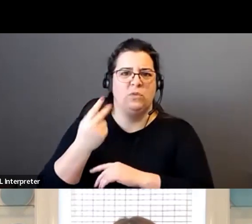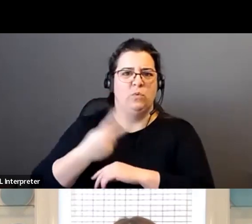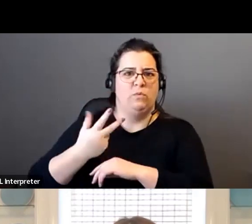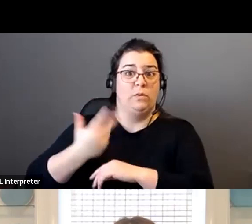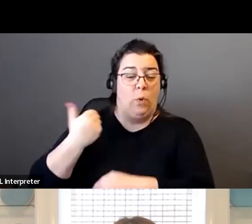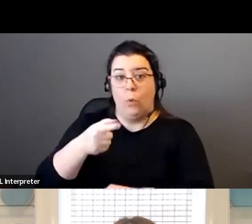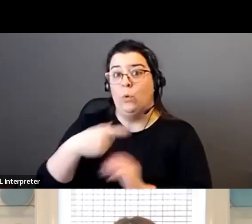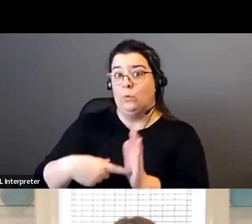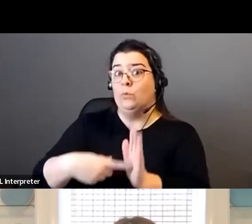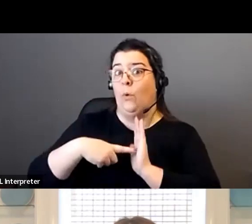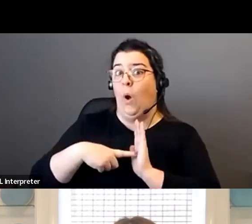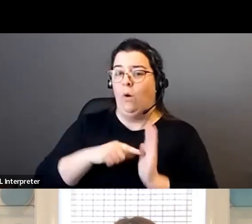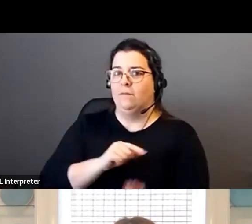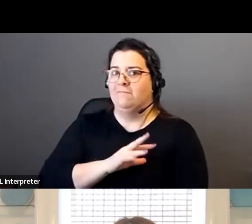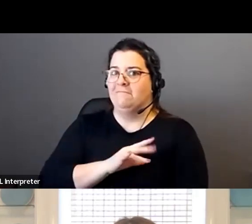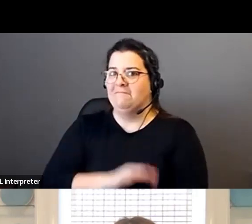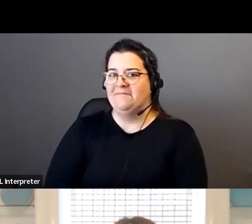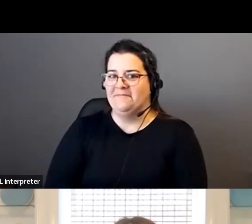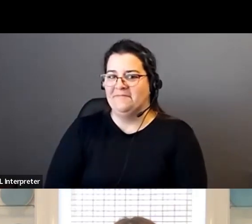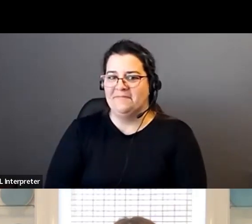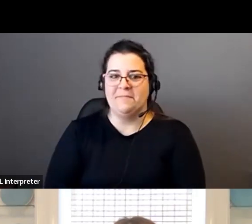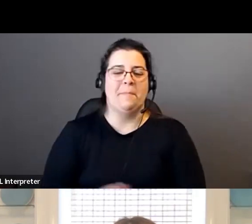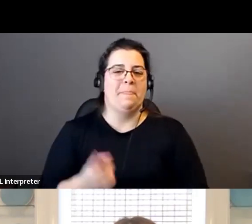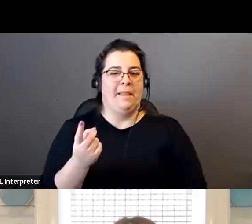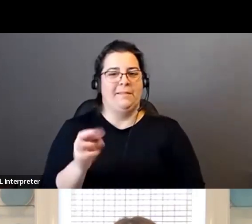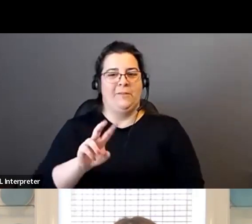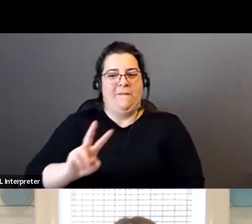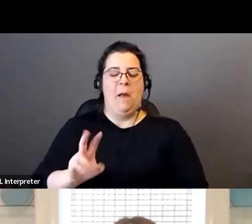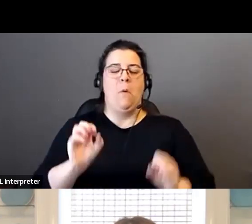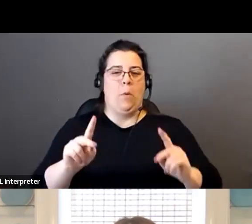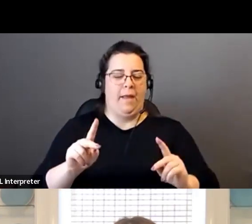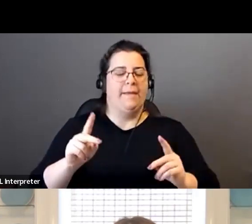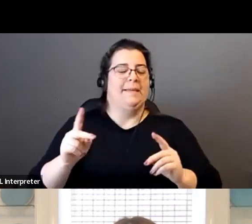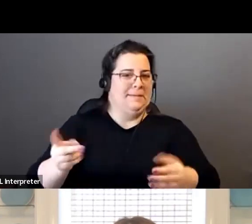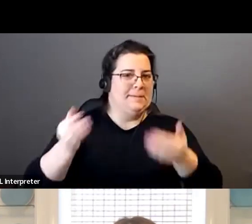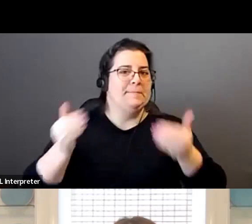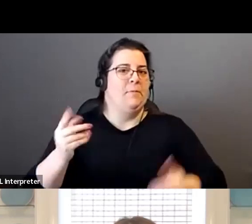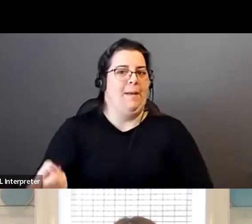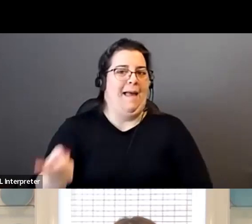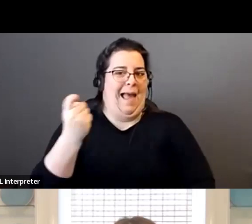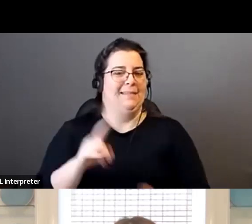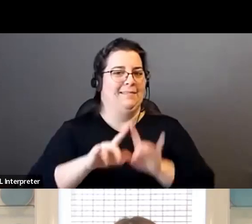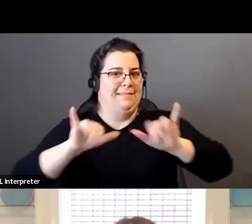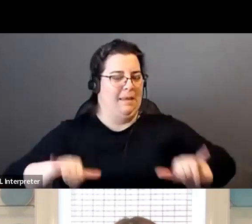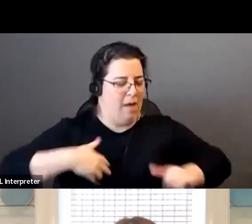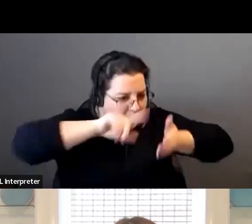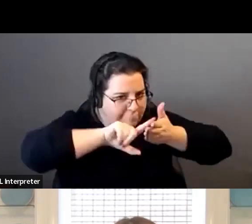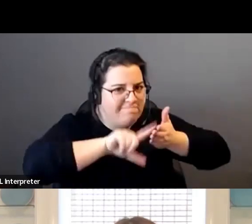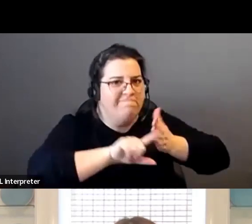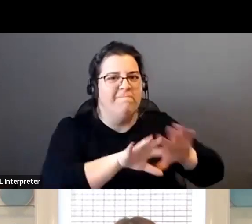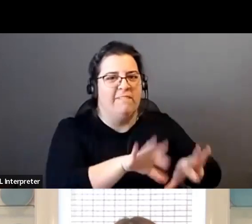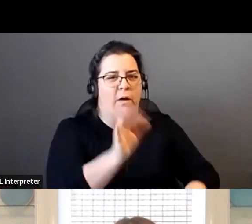can multi-purpose. So as I'm finding a video testimonial, I can take another question. I can multi-purpose. So someone else, if there's